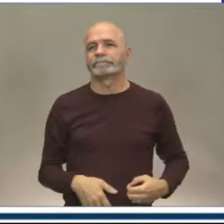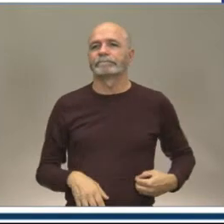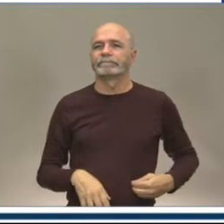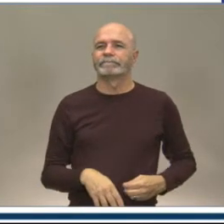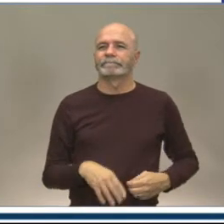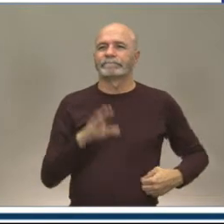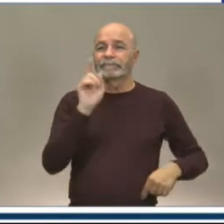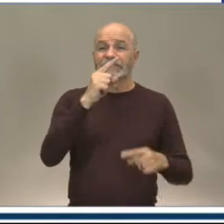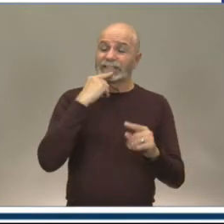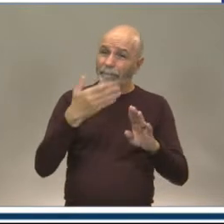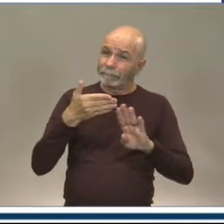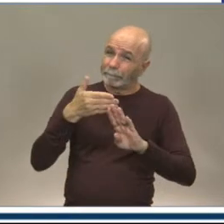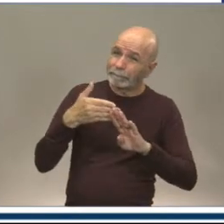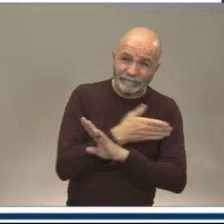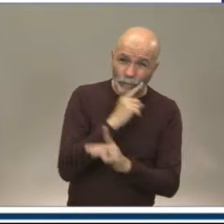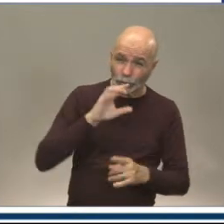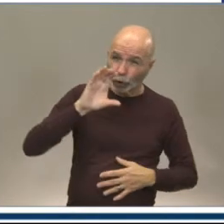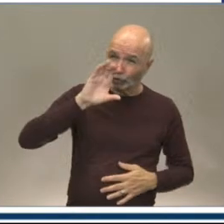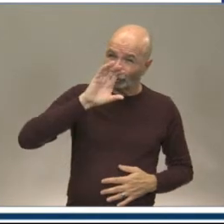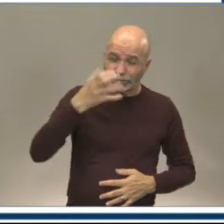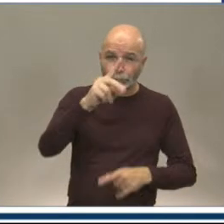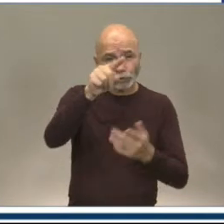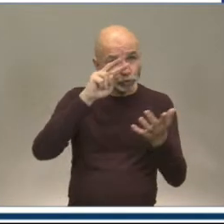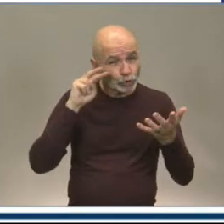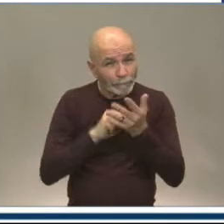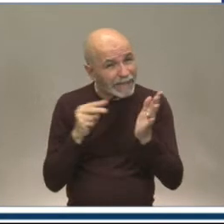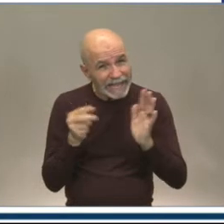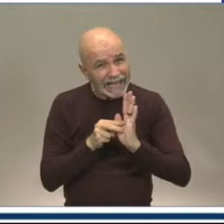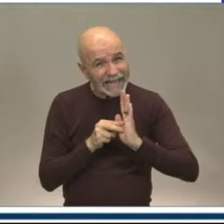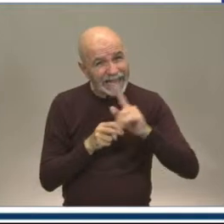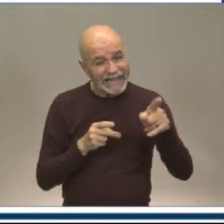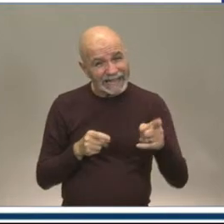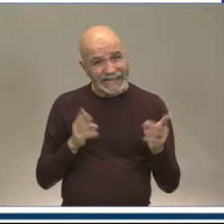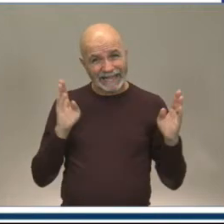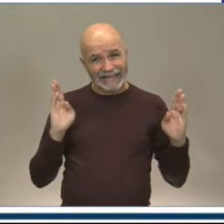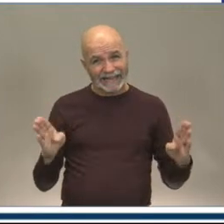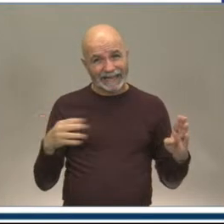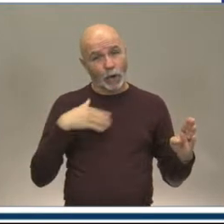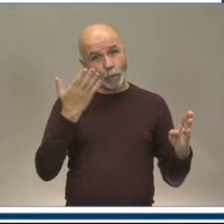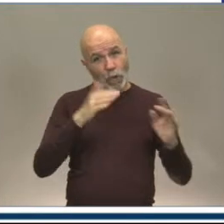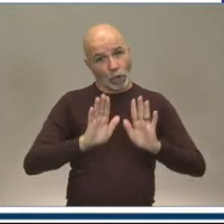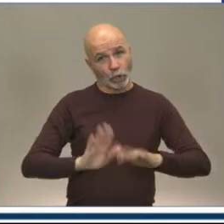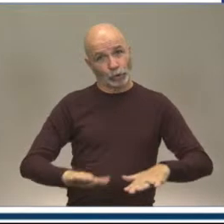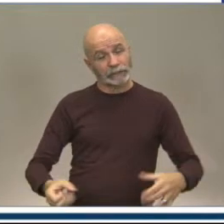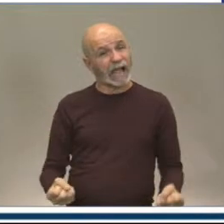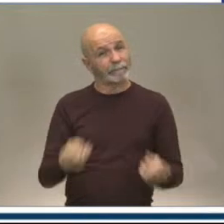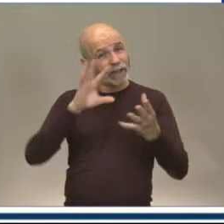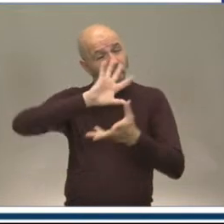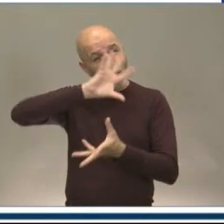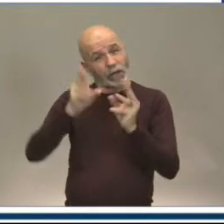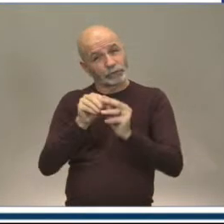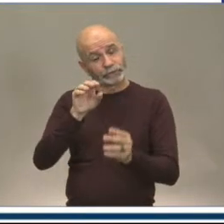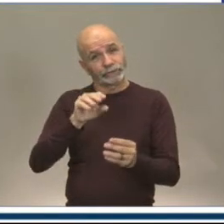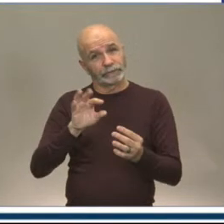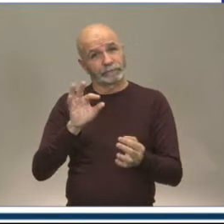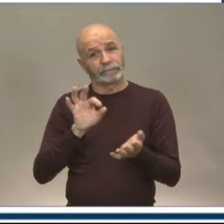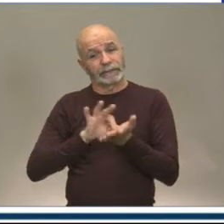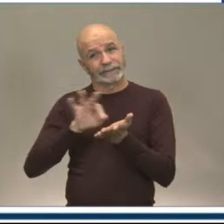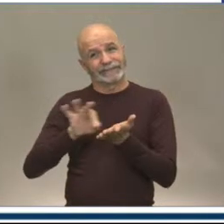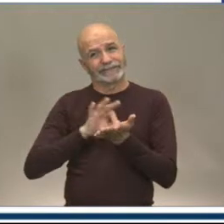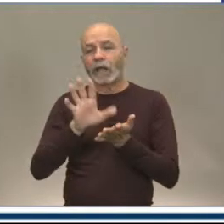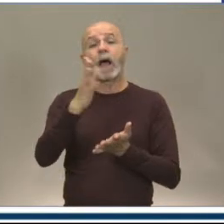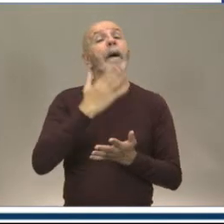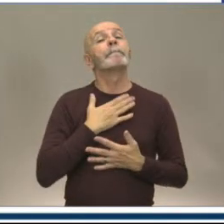Christmas reference means, like, how many do you want through before Christmas? The majority? We have the ability. Our target is